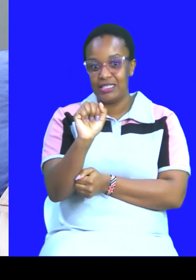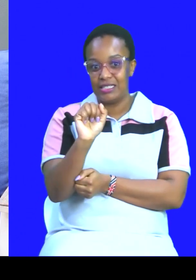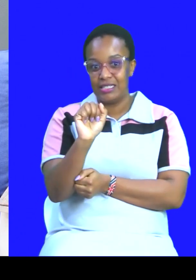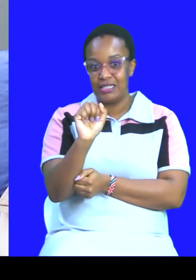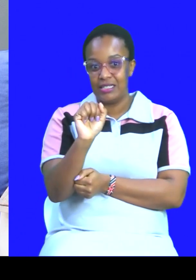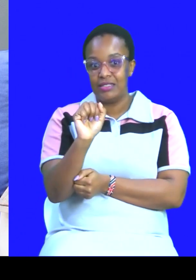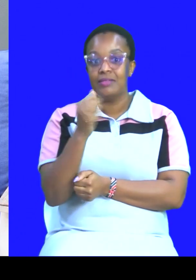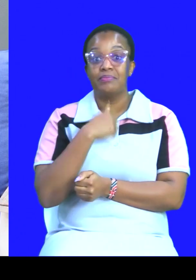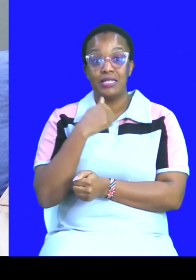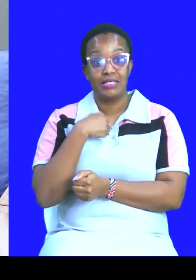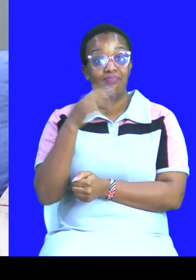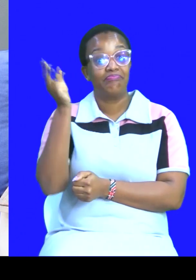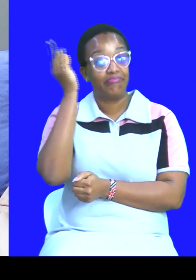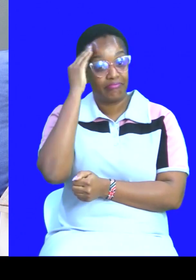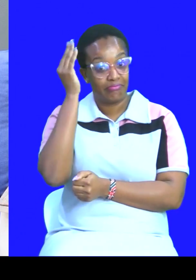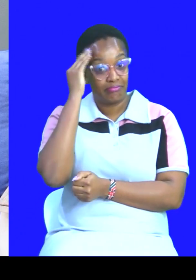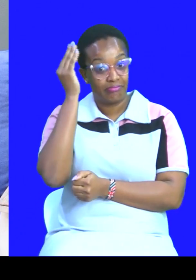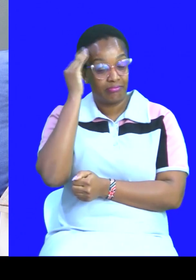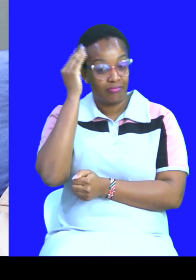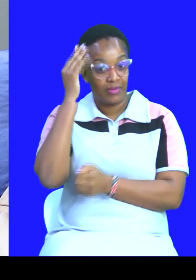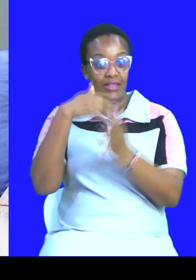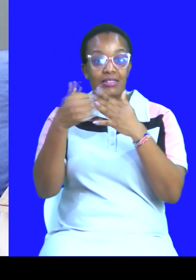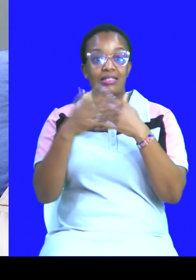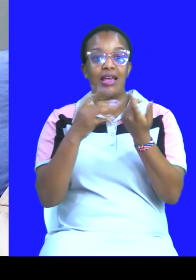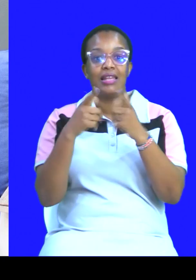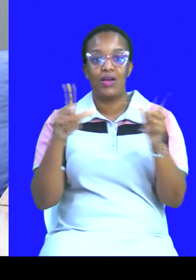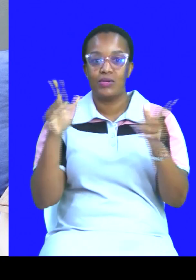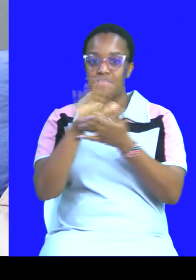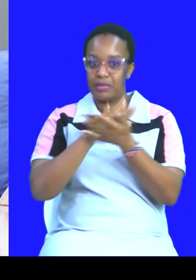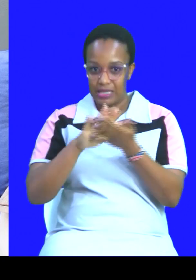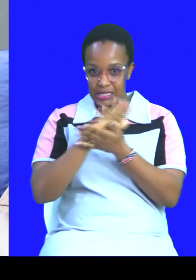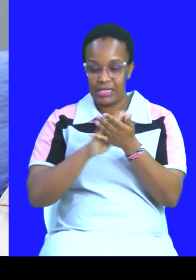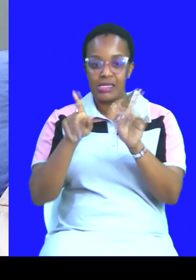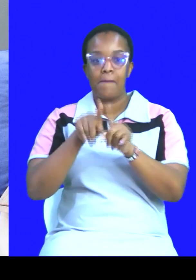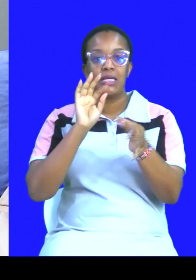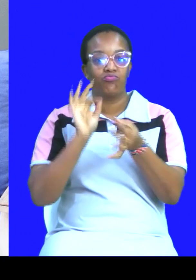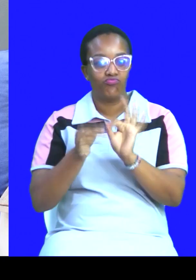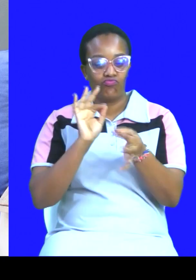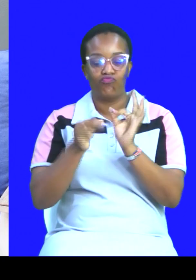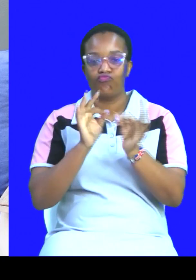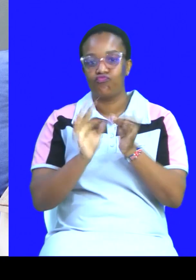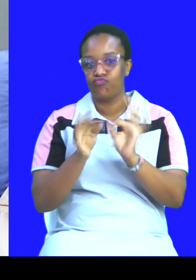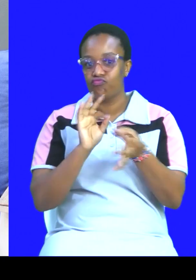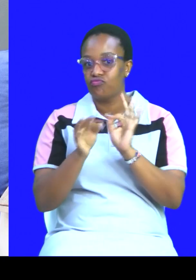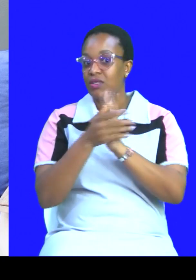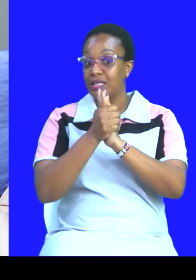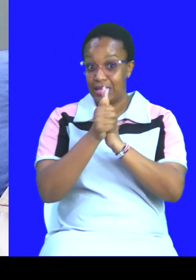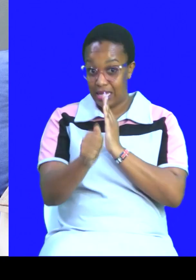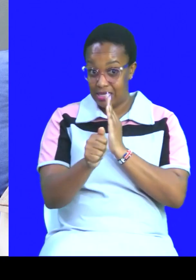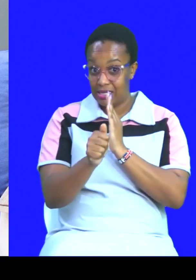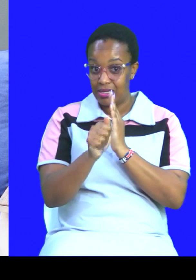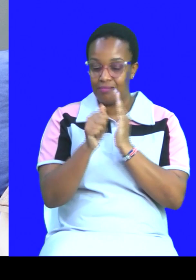sign language basic and interpretational skills. I finished